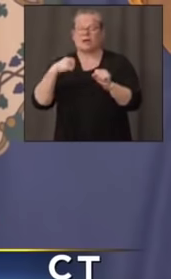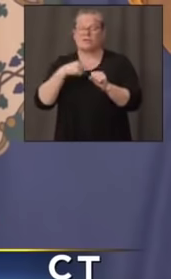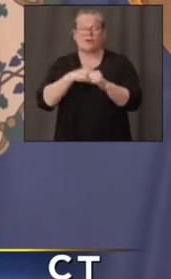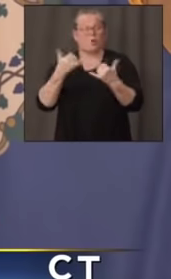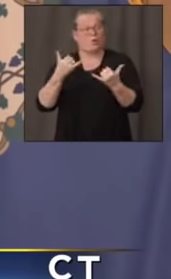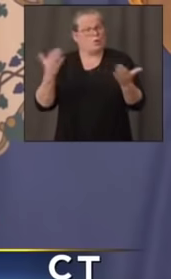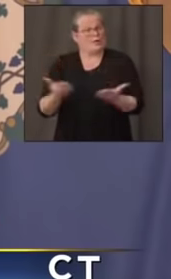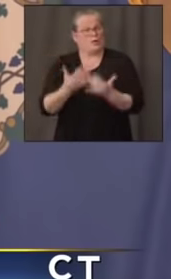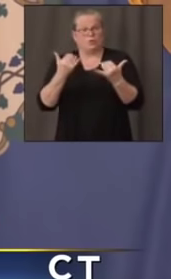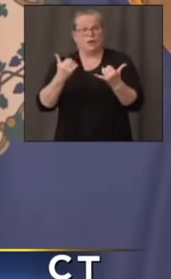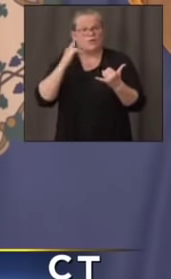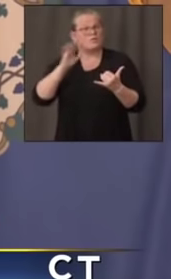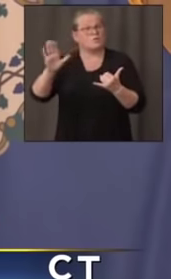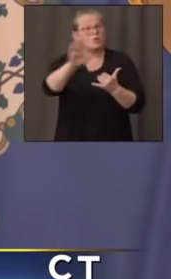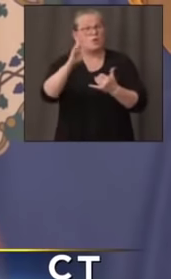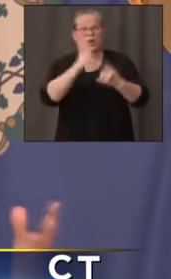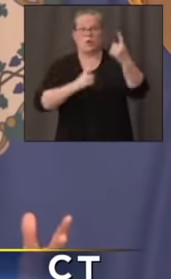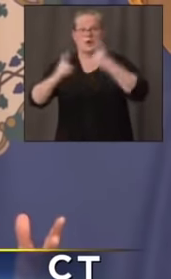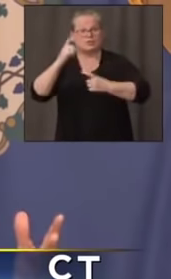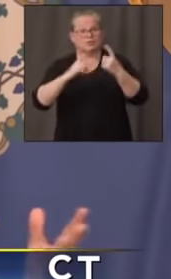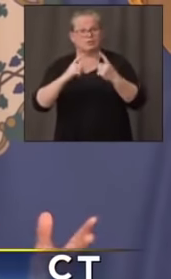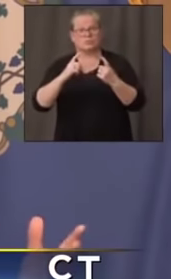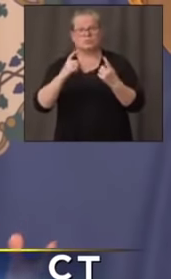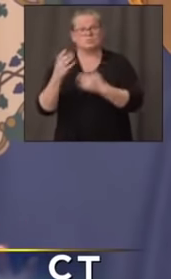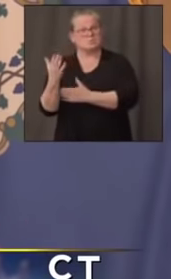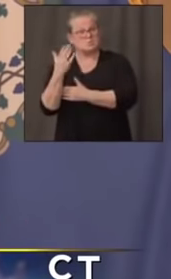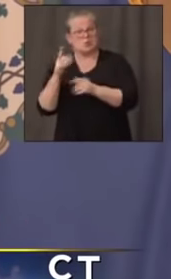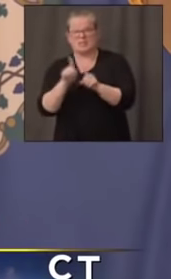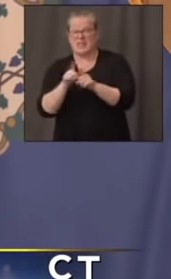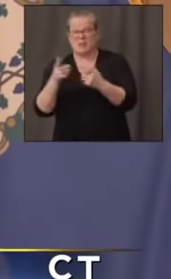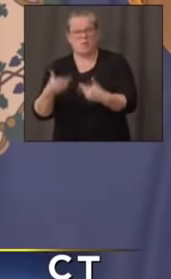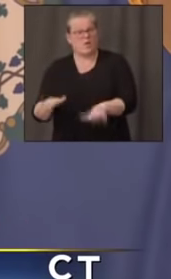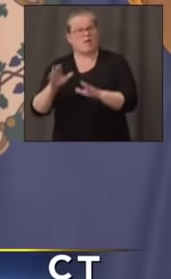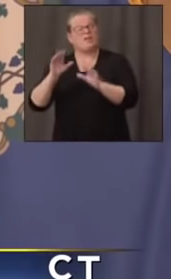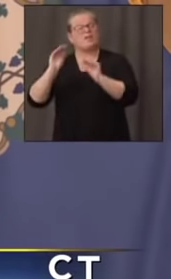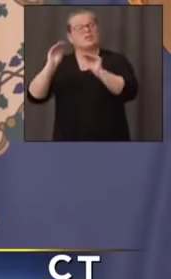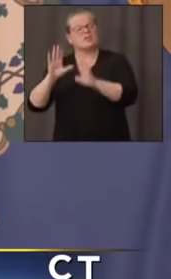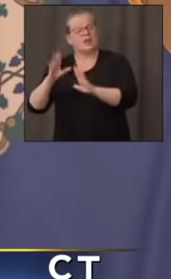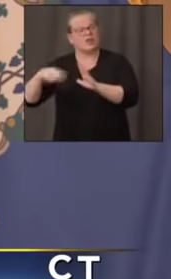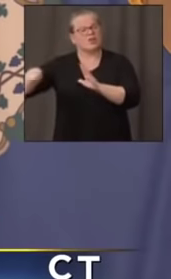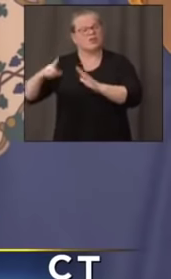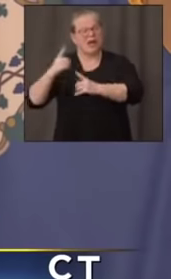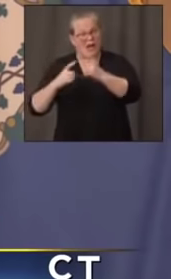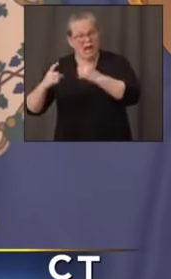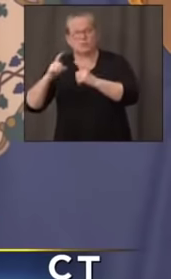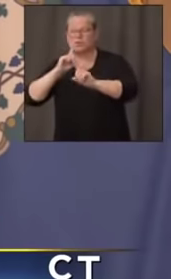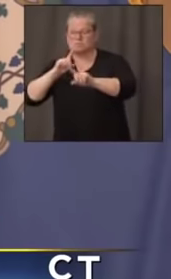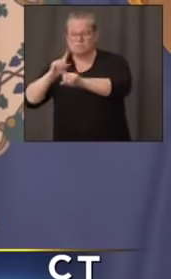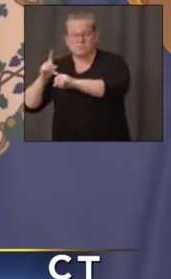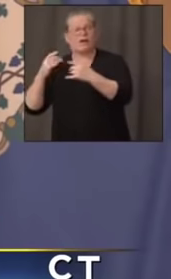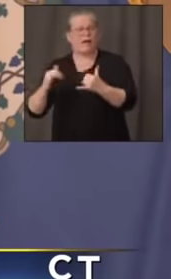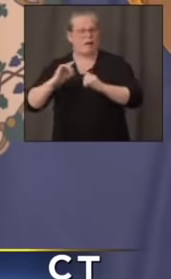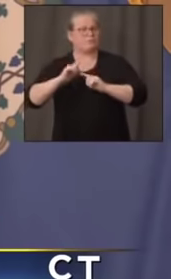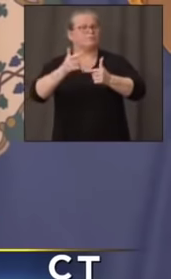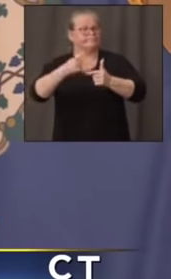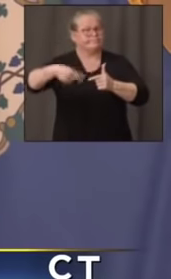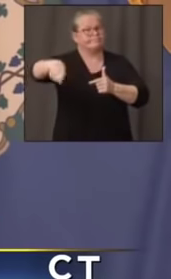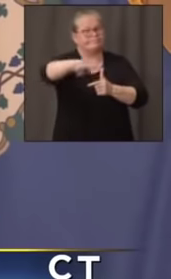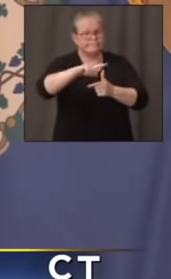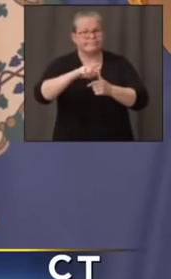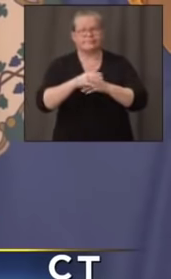And this is a request that we're getting from other states around the country, but more importantly, now this has gone back